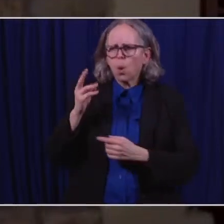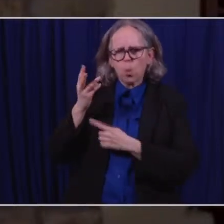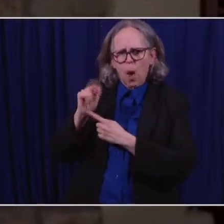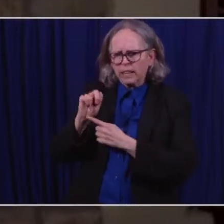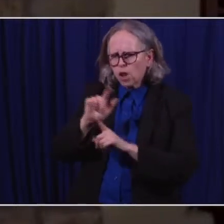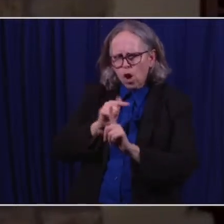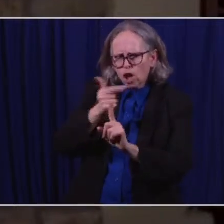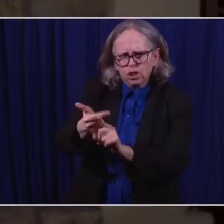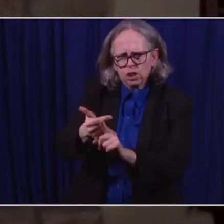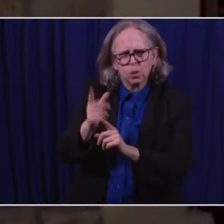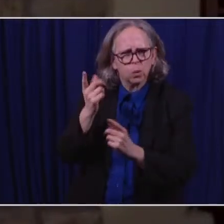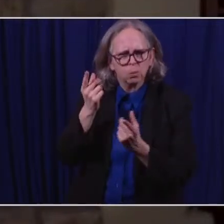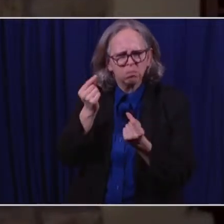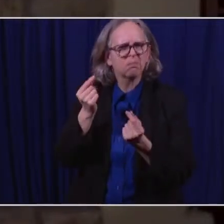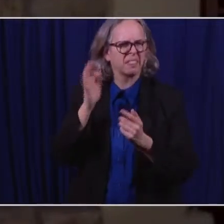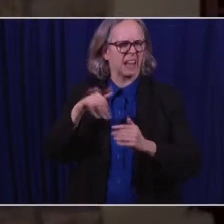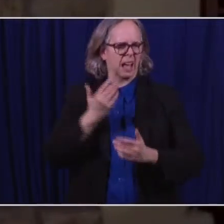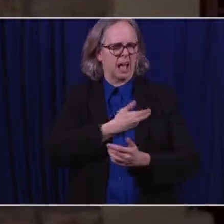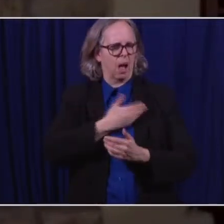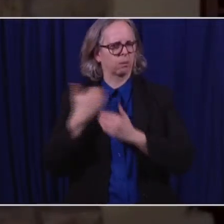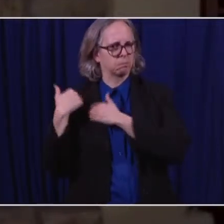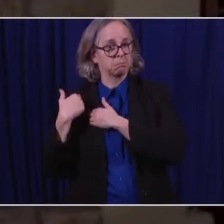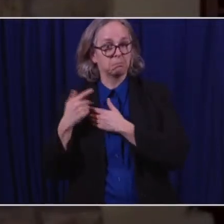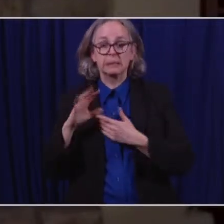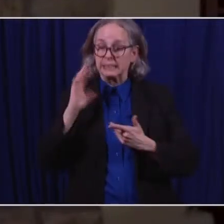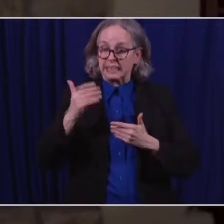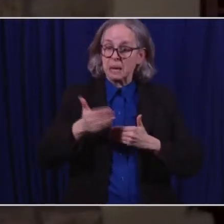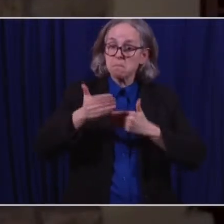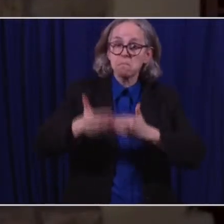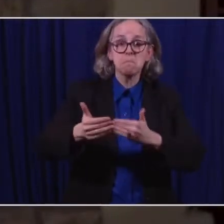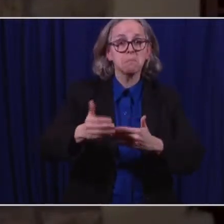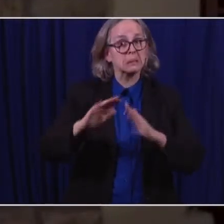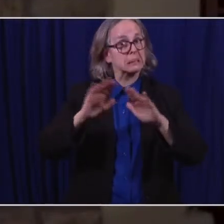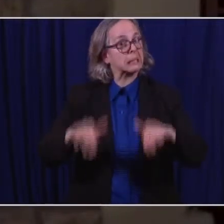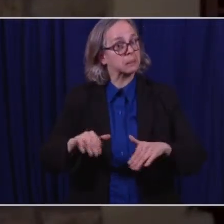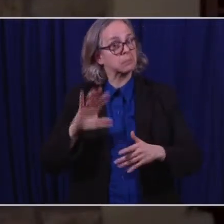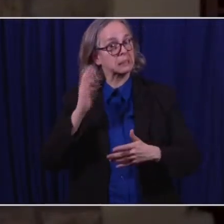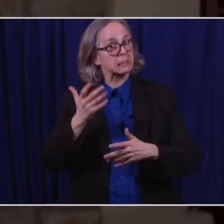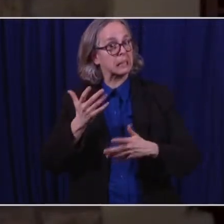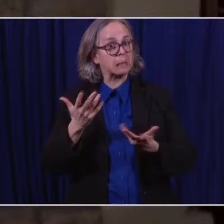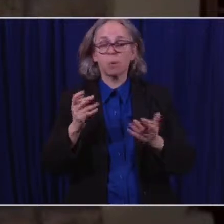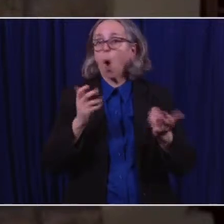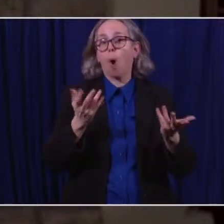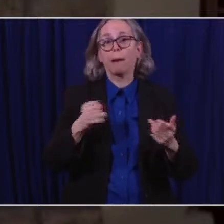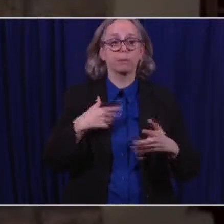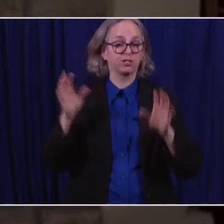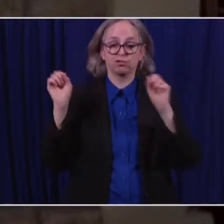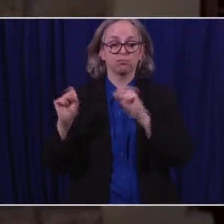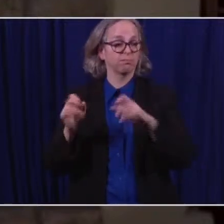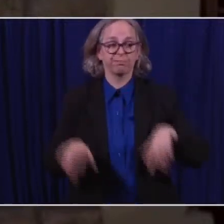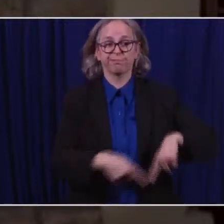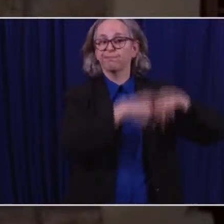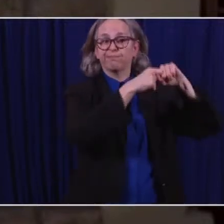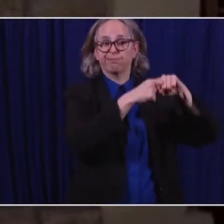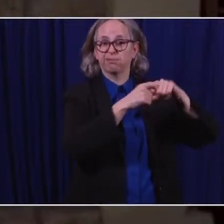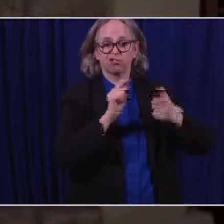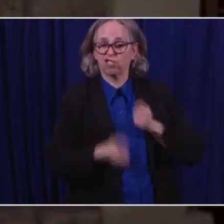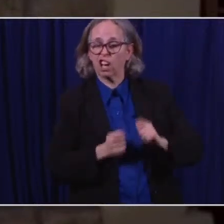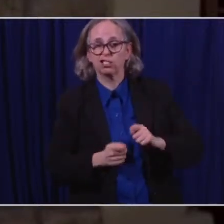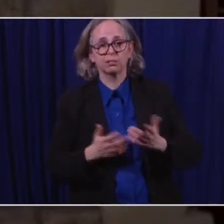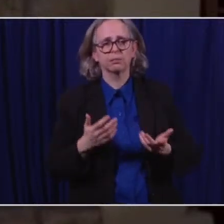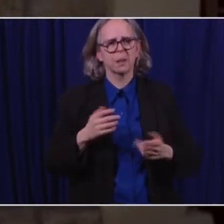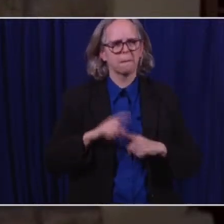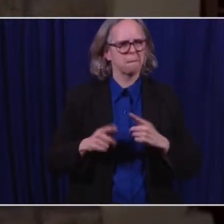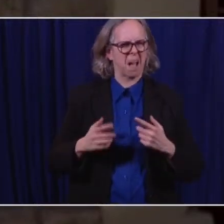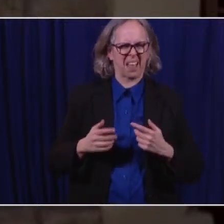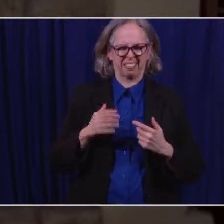So we could have paused it, thought about it, frankly, made the decision after talking to people who said, no, this is